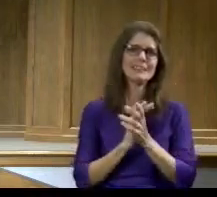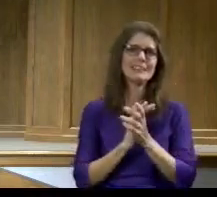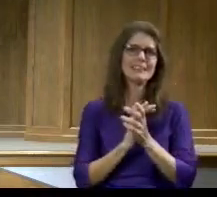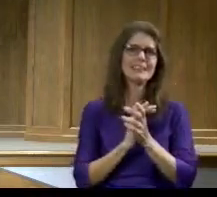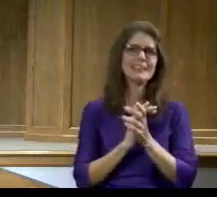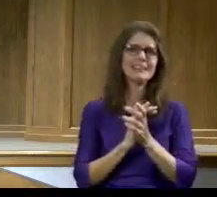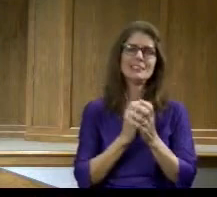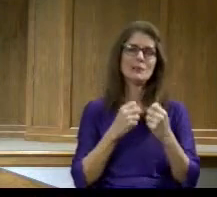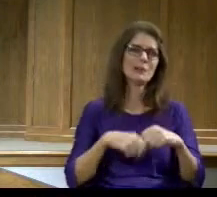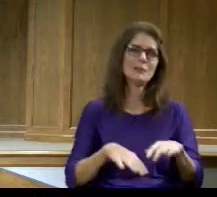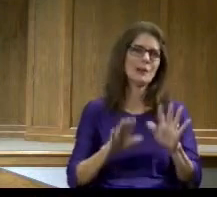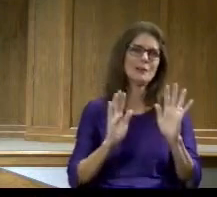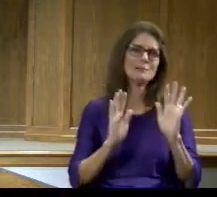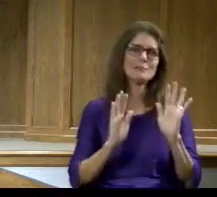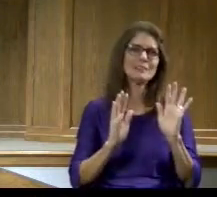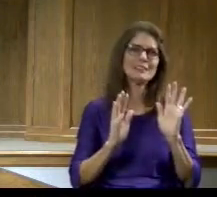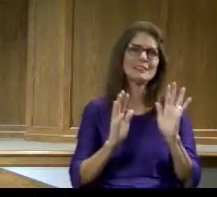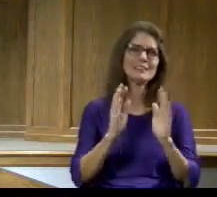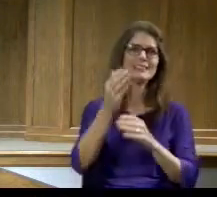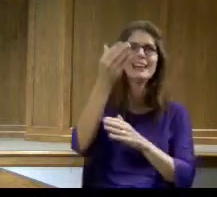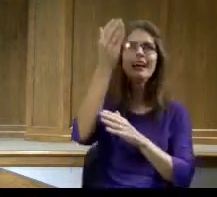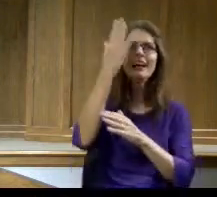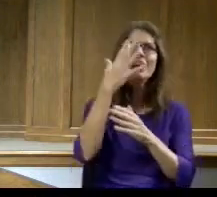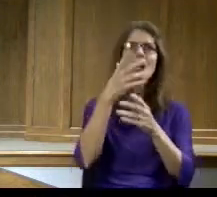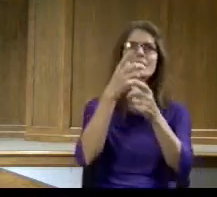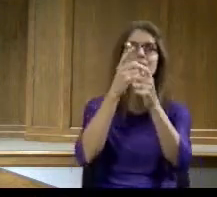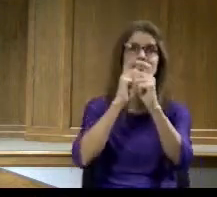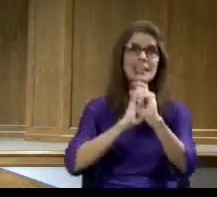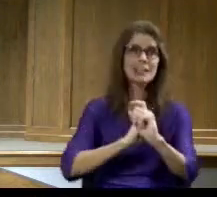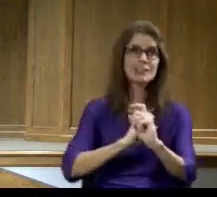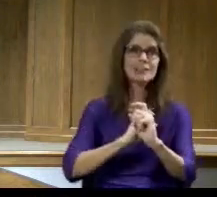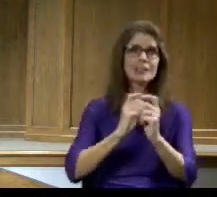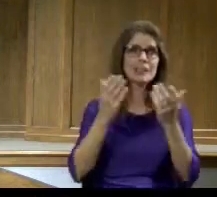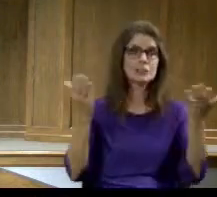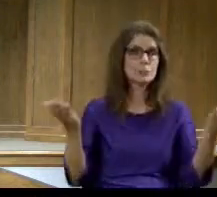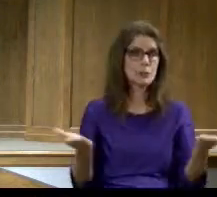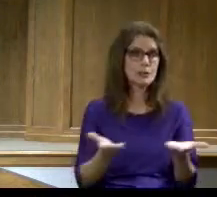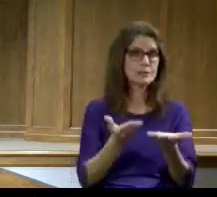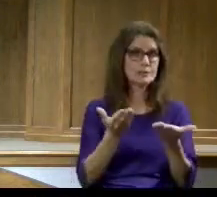God's gifts, God's presence is enough.